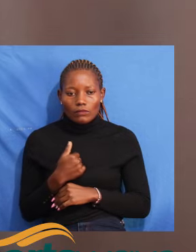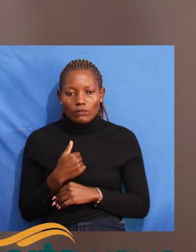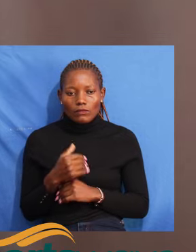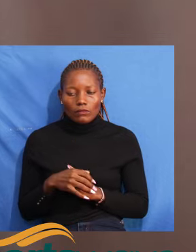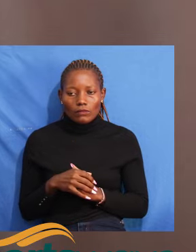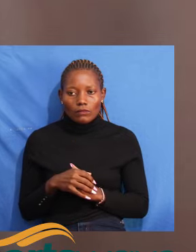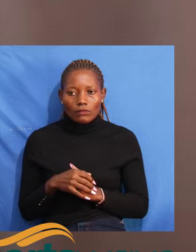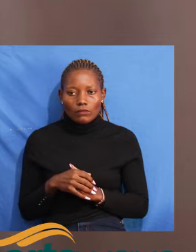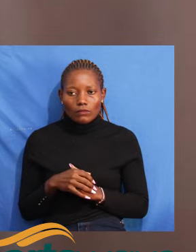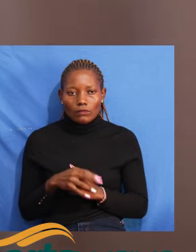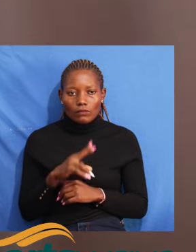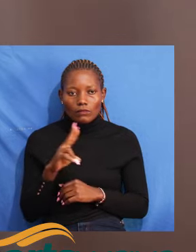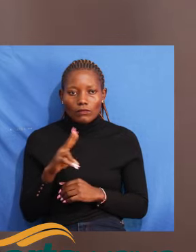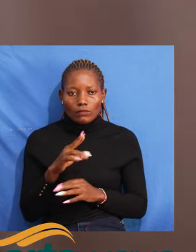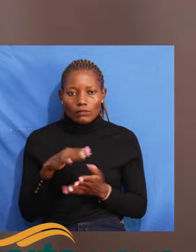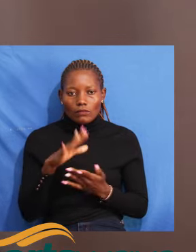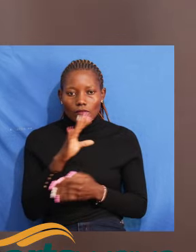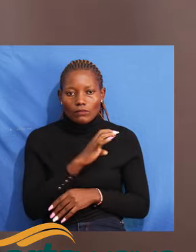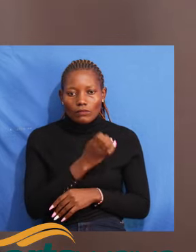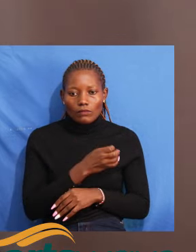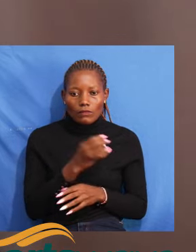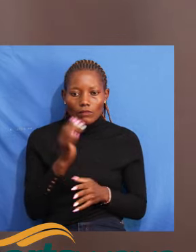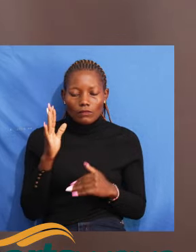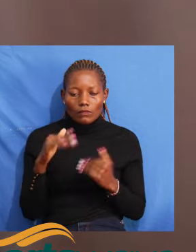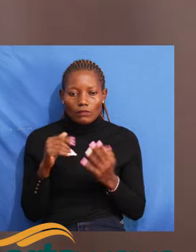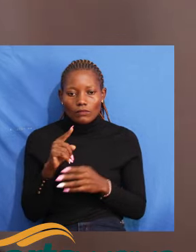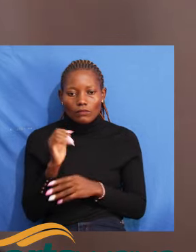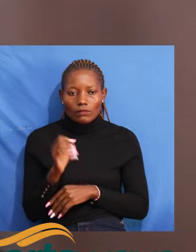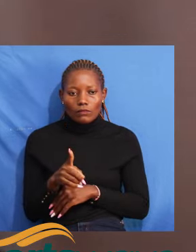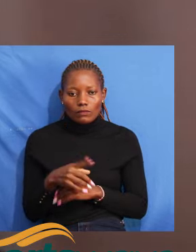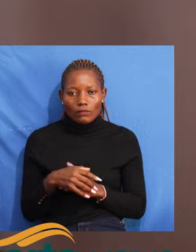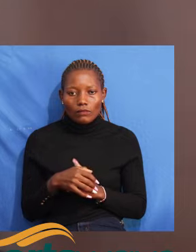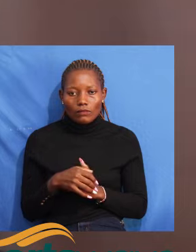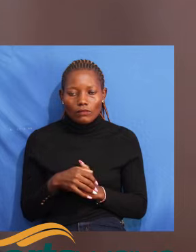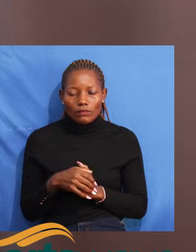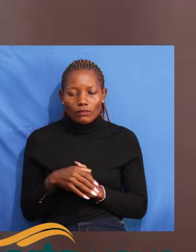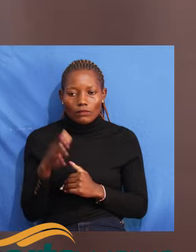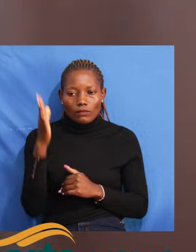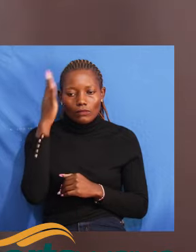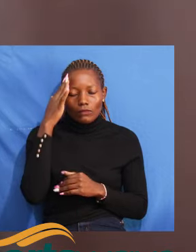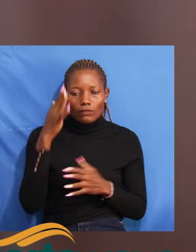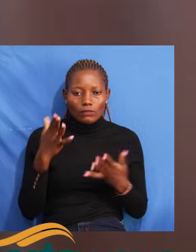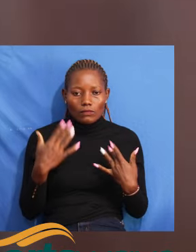a lot more energy than usual. So,